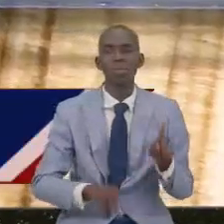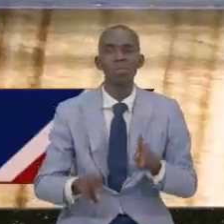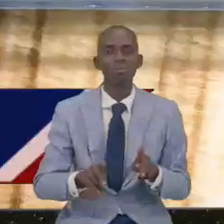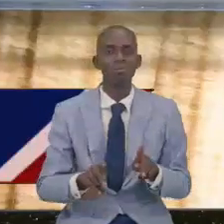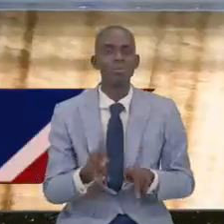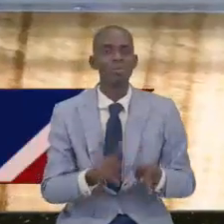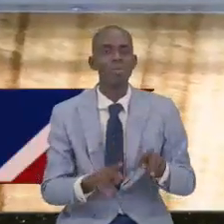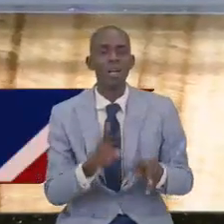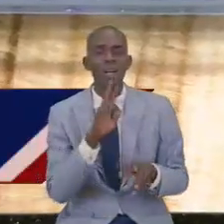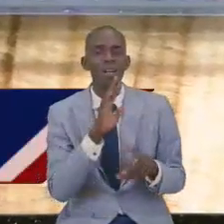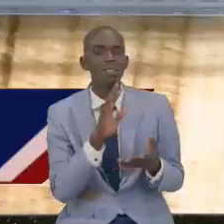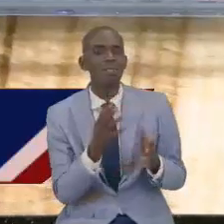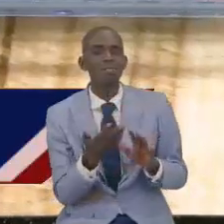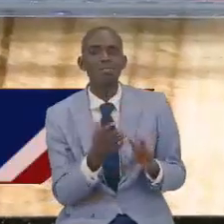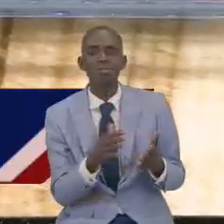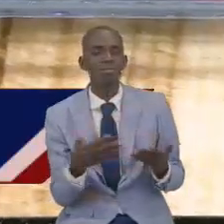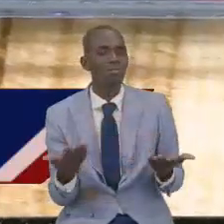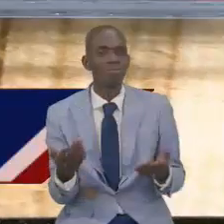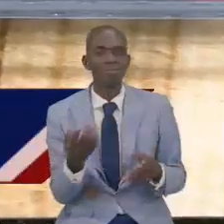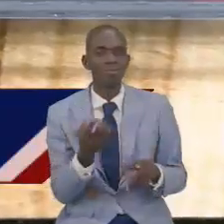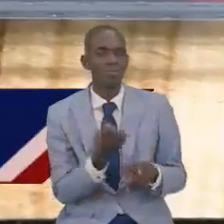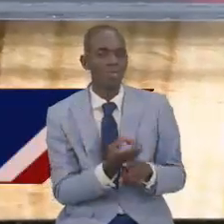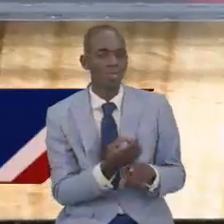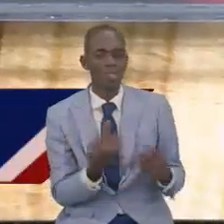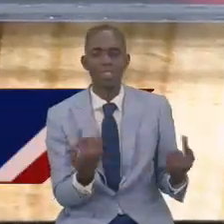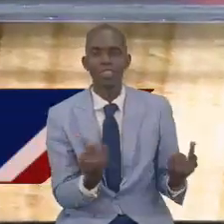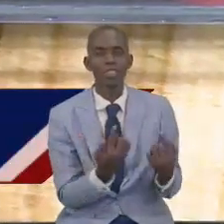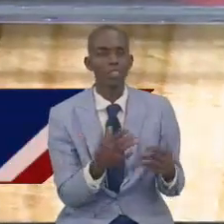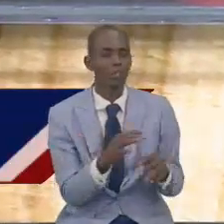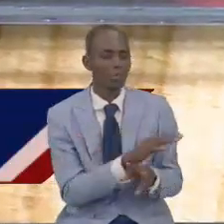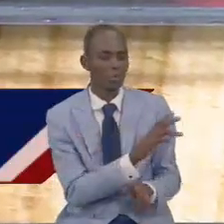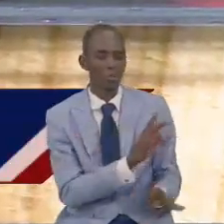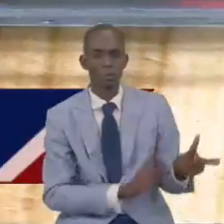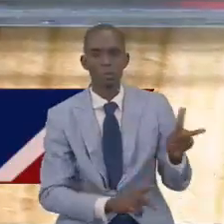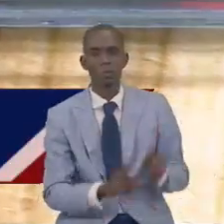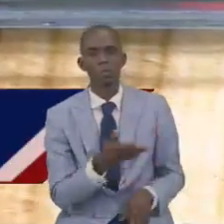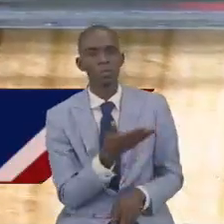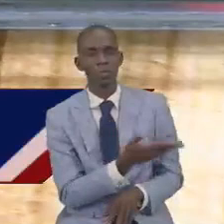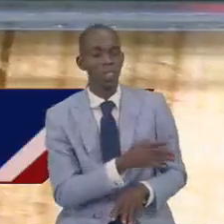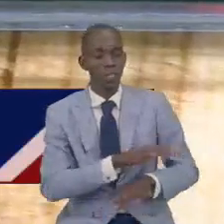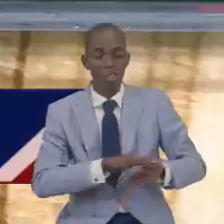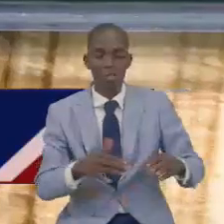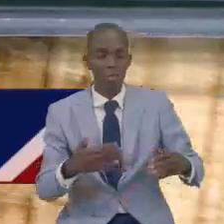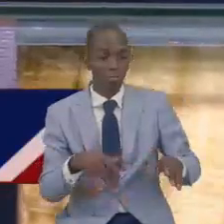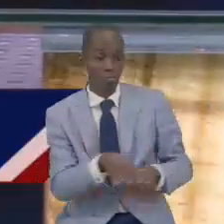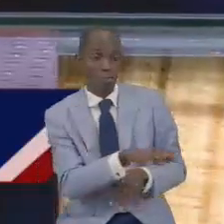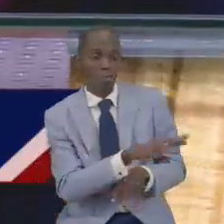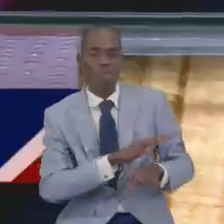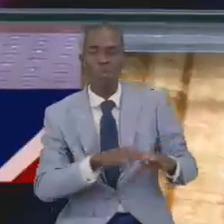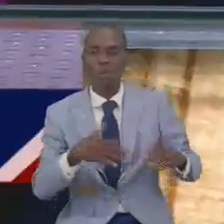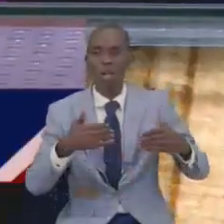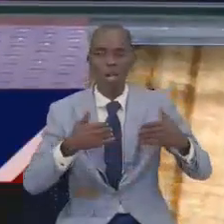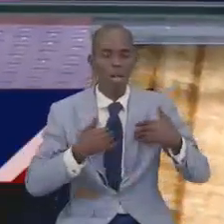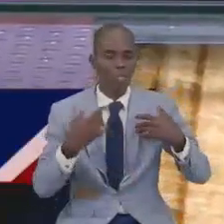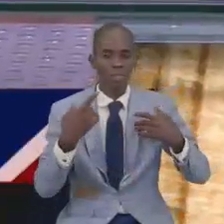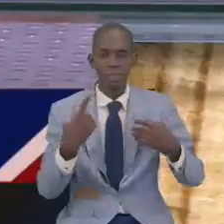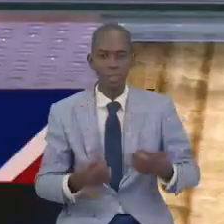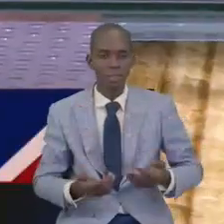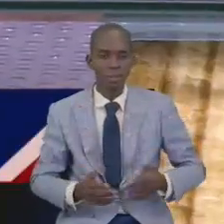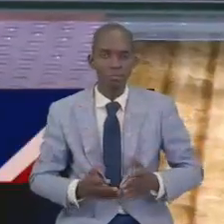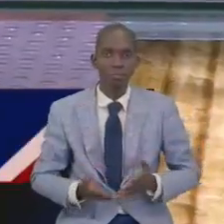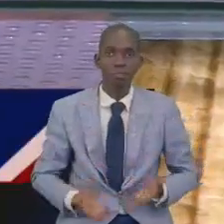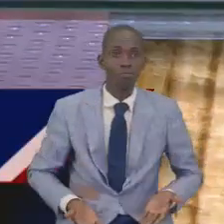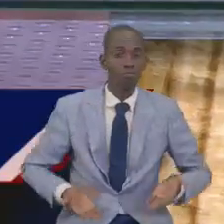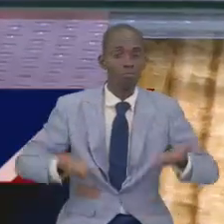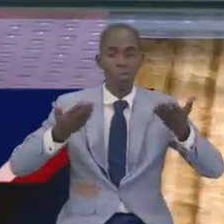of, you know, licentious and sinful people, they didn't have the exalting power and